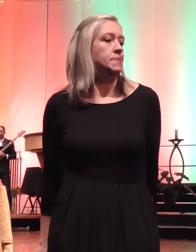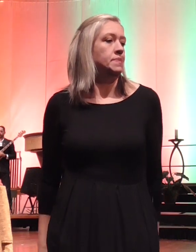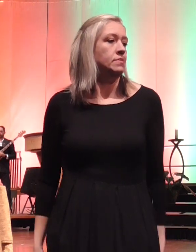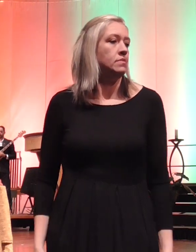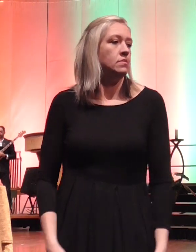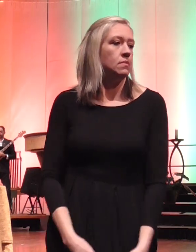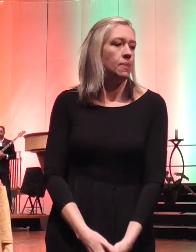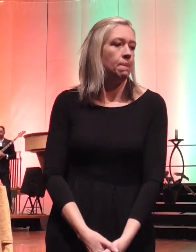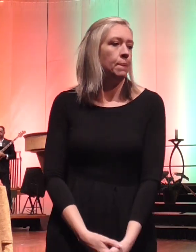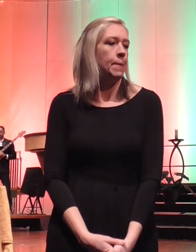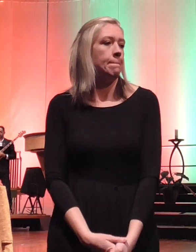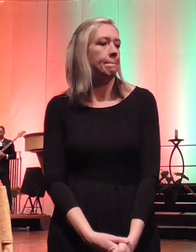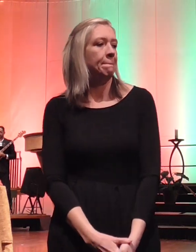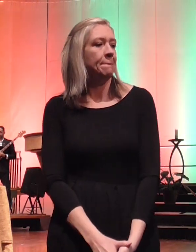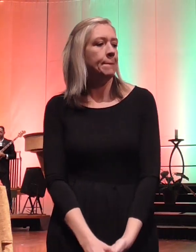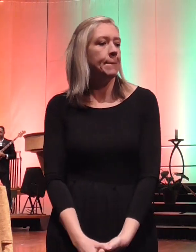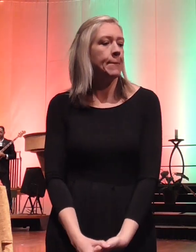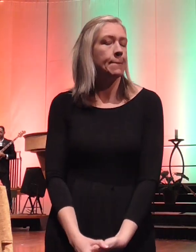Ooh, ooh,